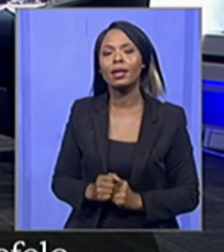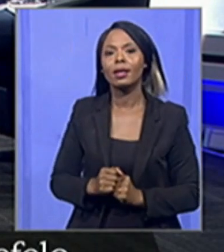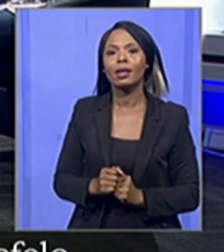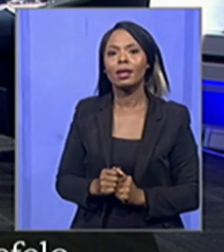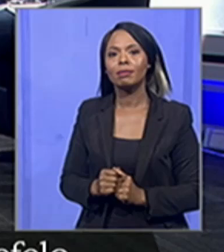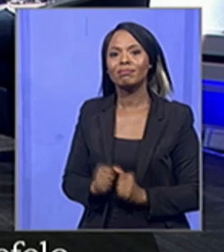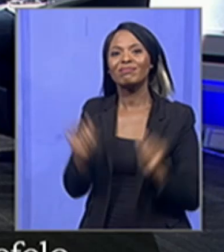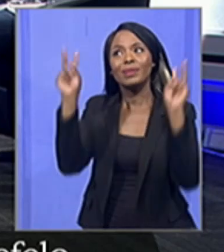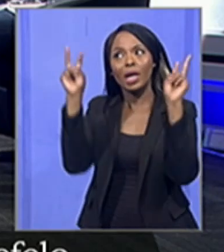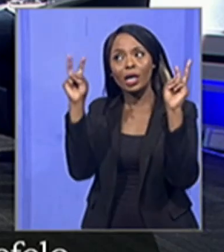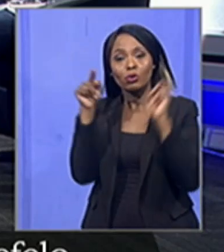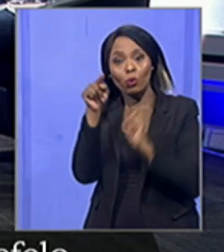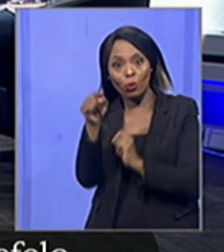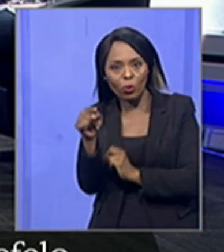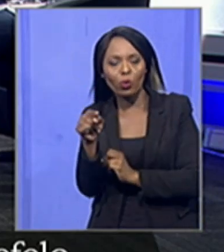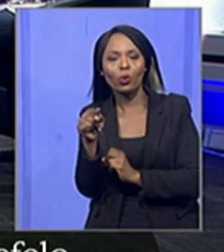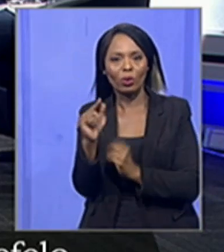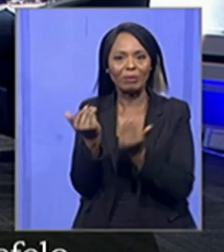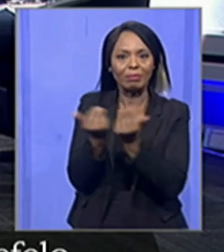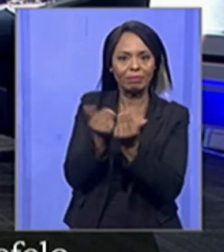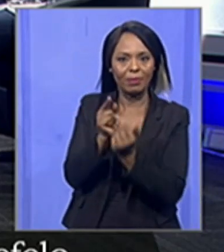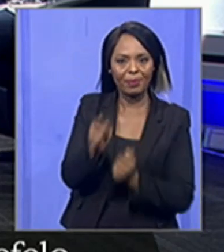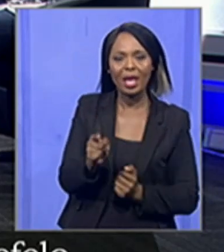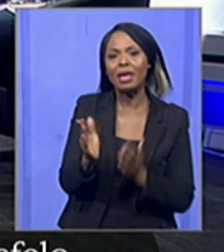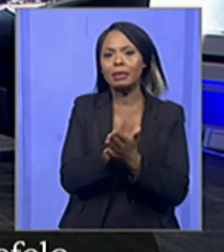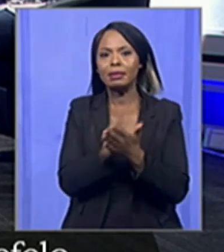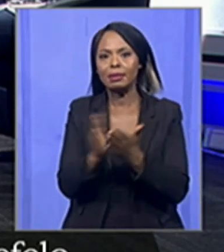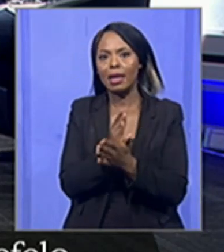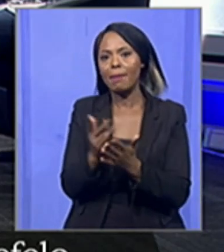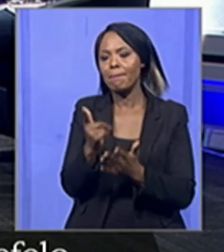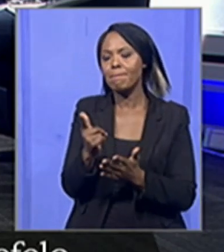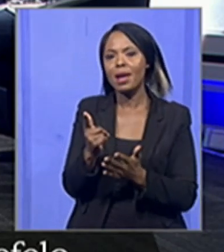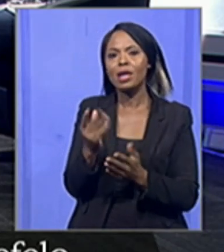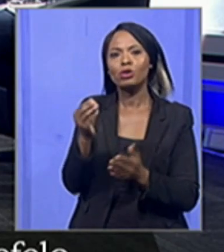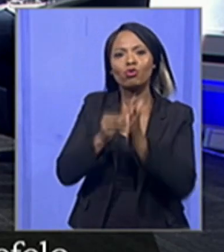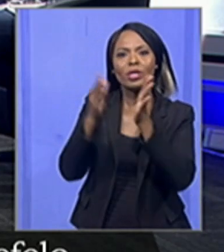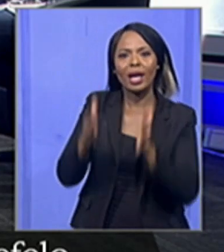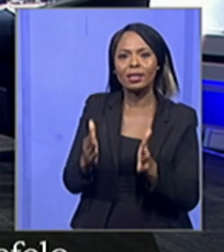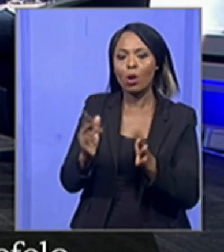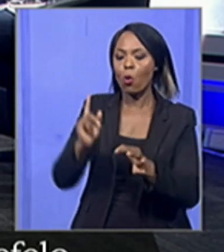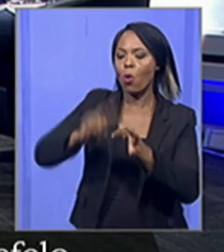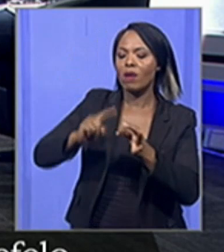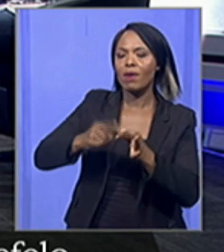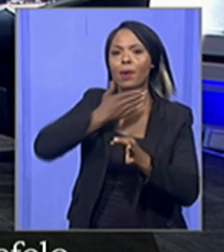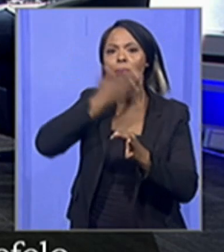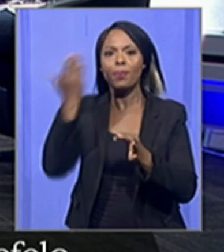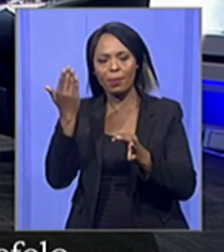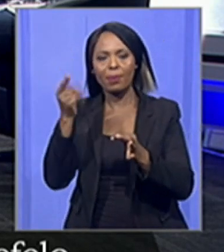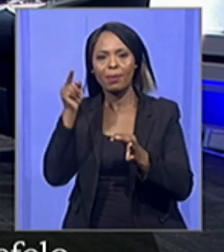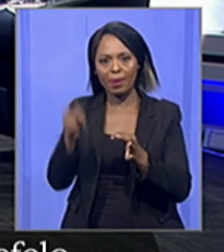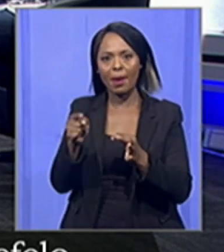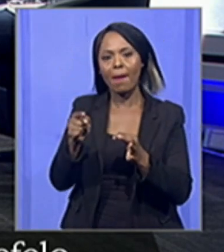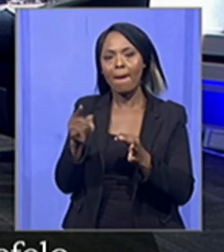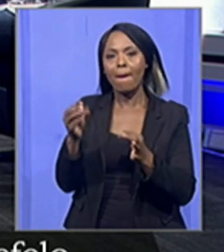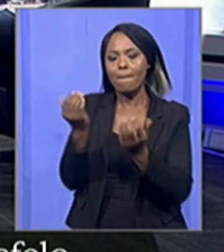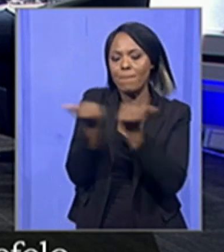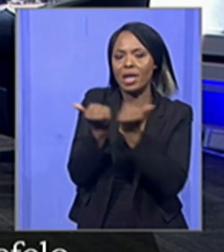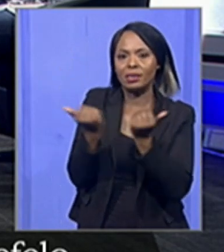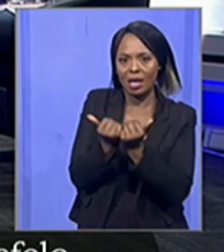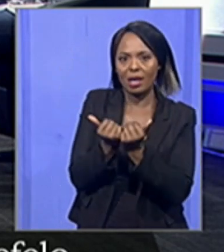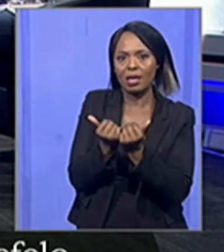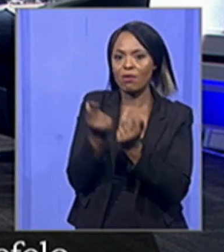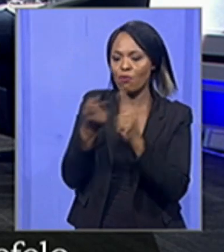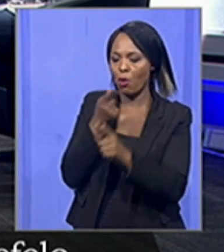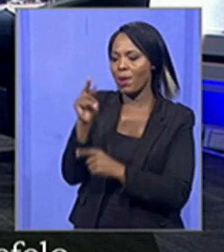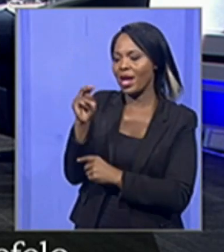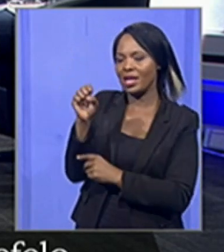ya gore e dire gore go bane le bana ba ile gore ga ba qualify for di-bursaries tse di fanang ke NSFAS ra kgona go dira